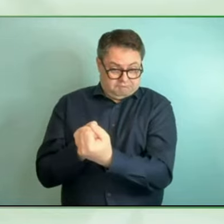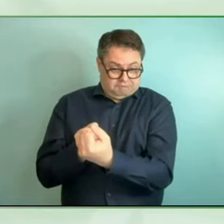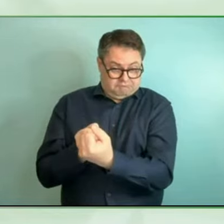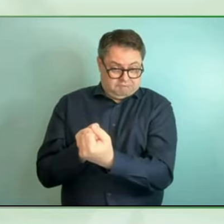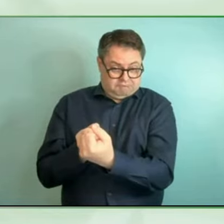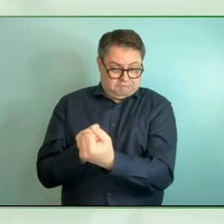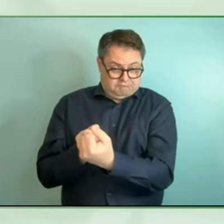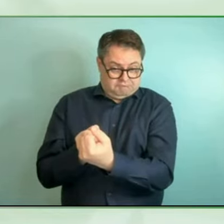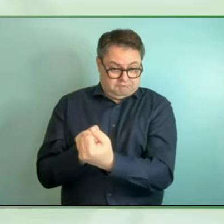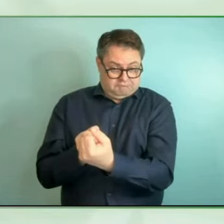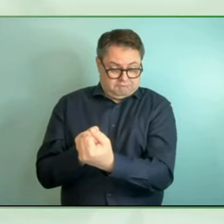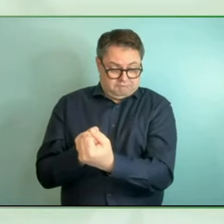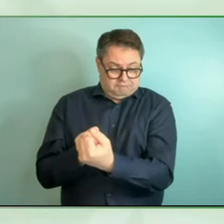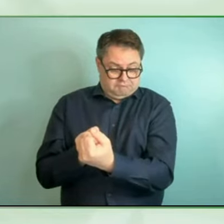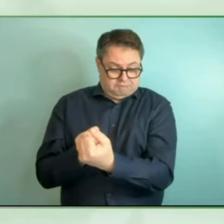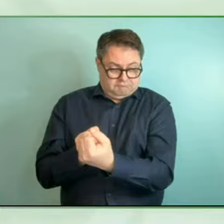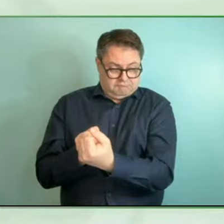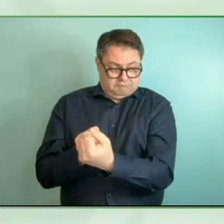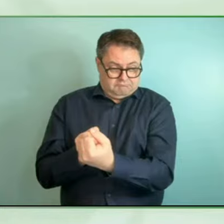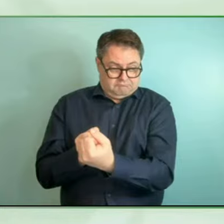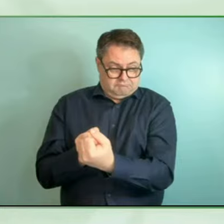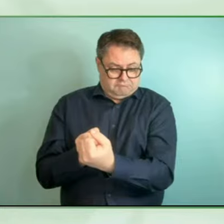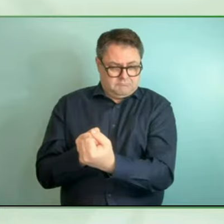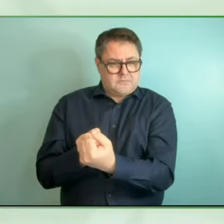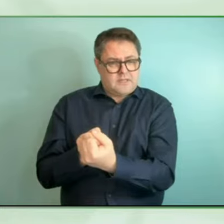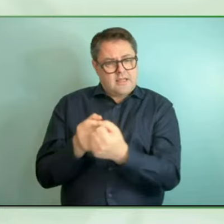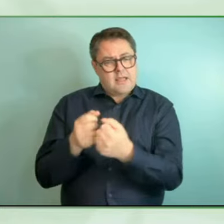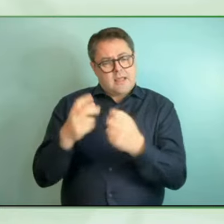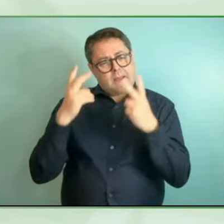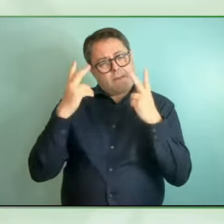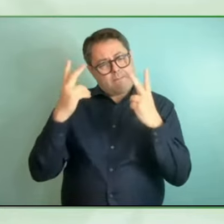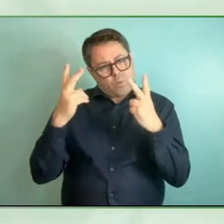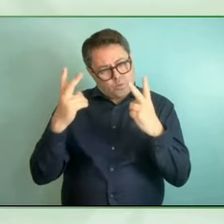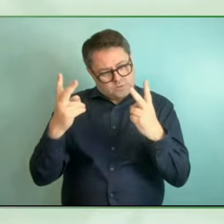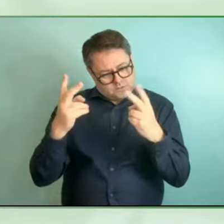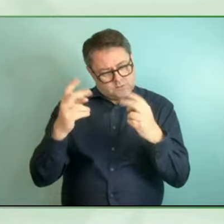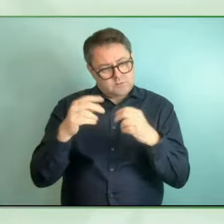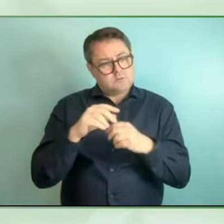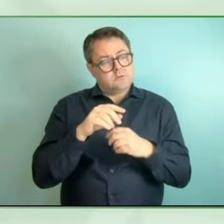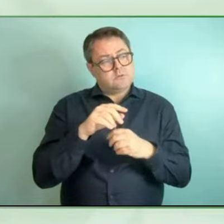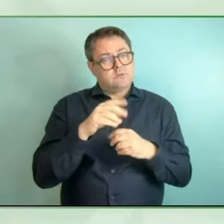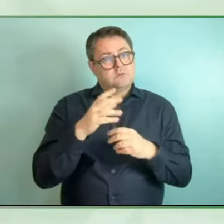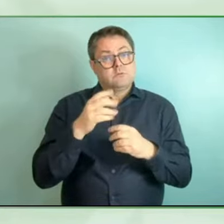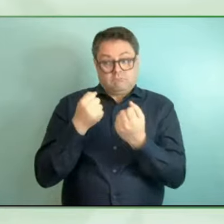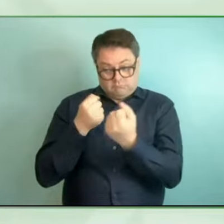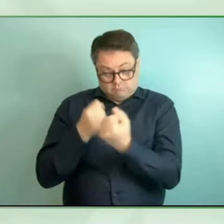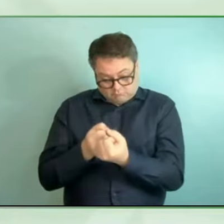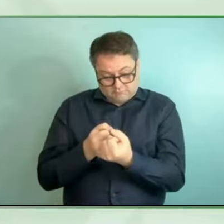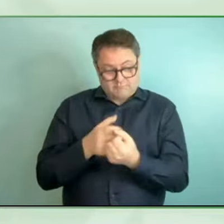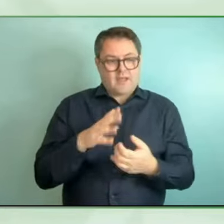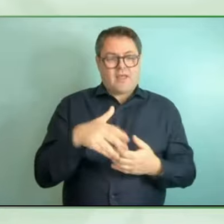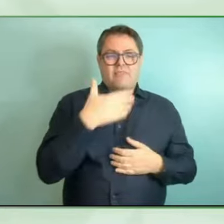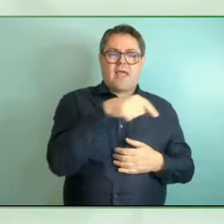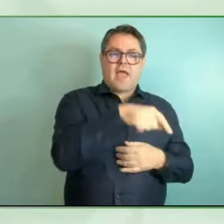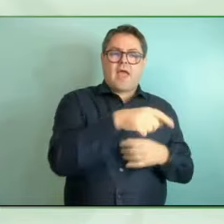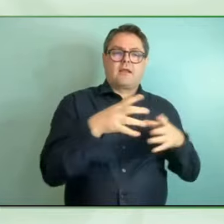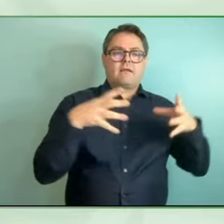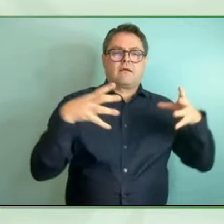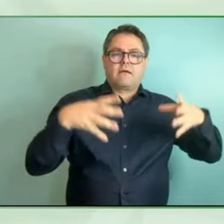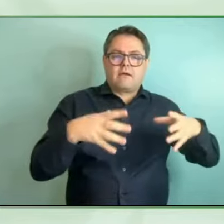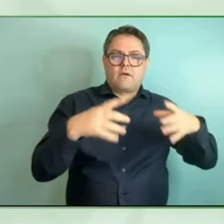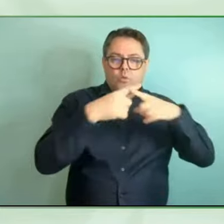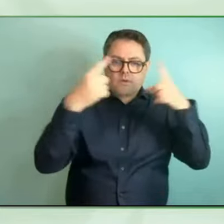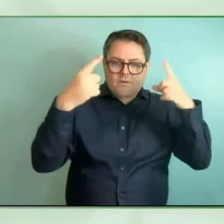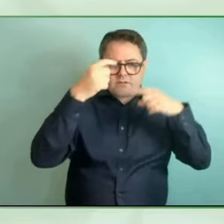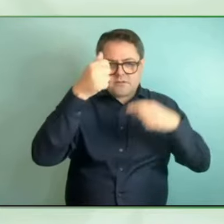one important thing is that when you present it to the academic board, to the president of the university,